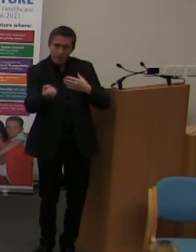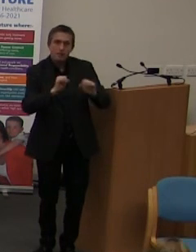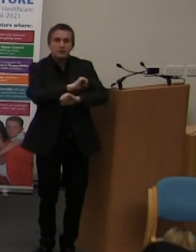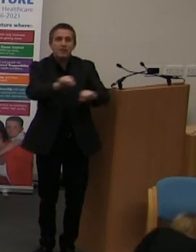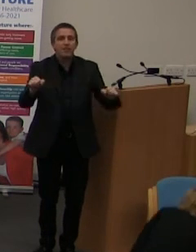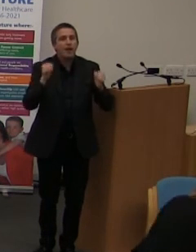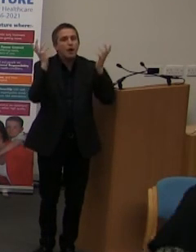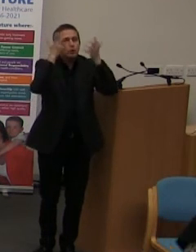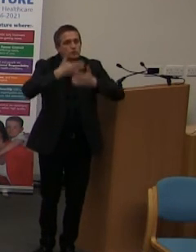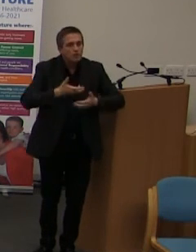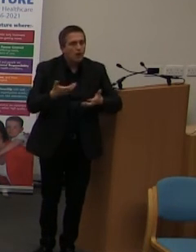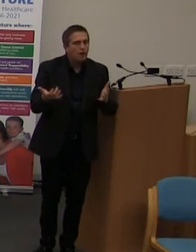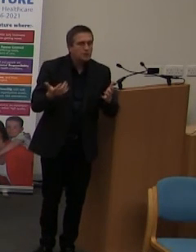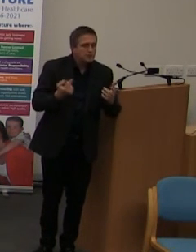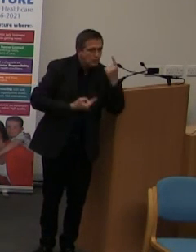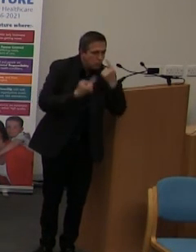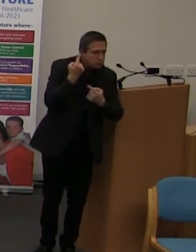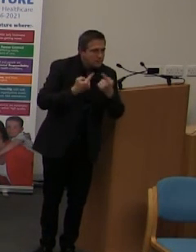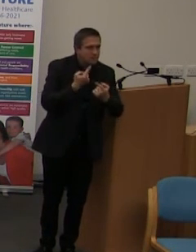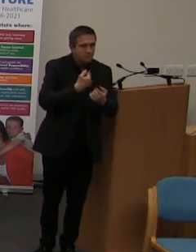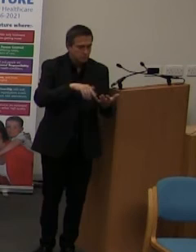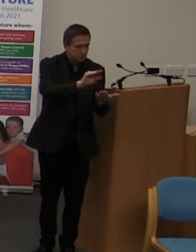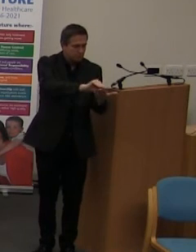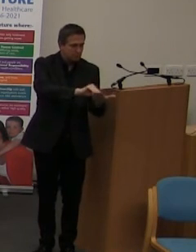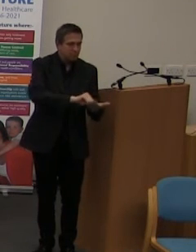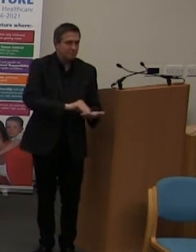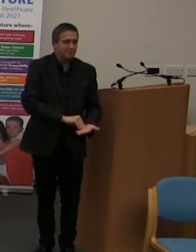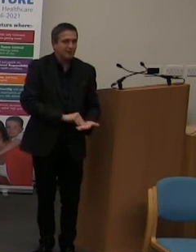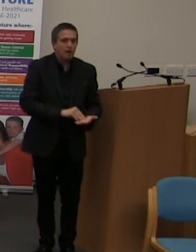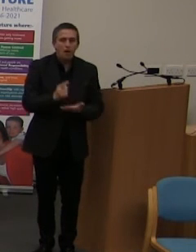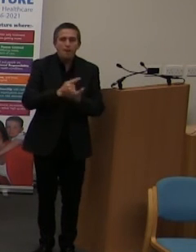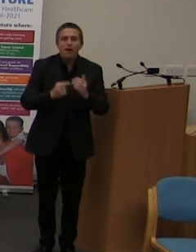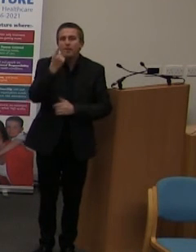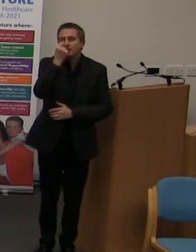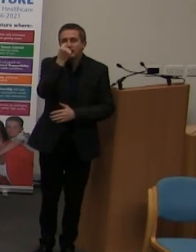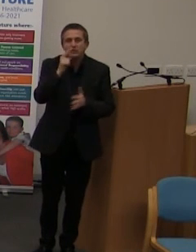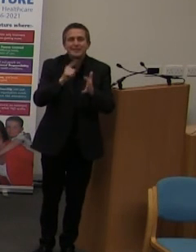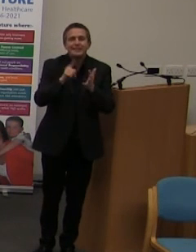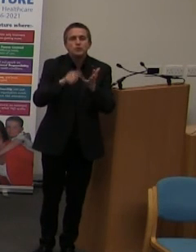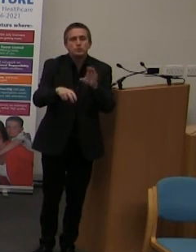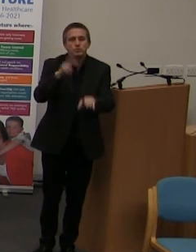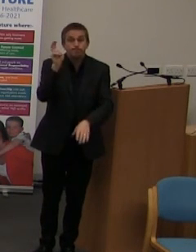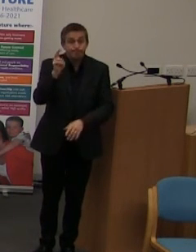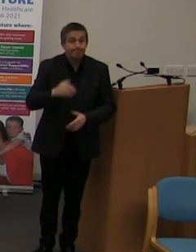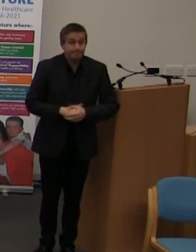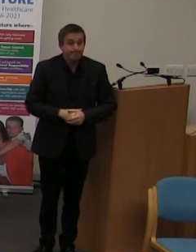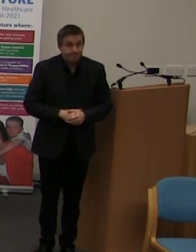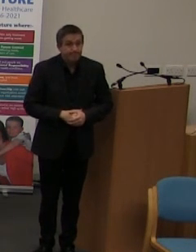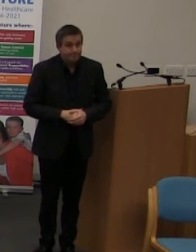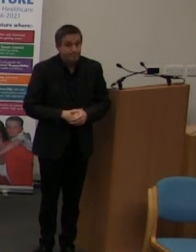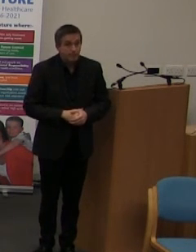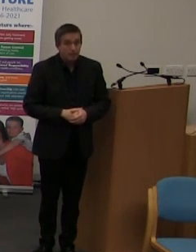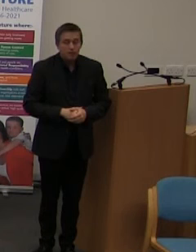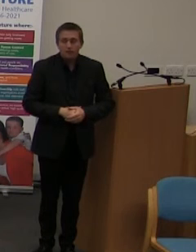causes of concern, their anxieties around the implications of the Brexit referendum result